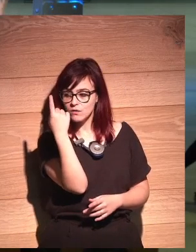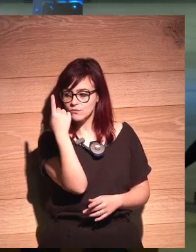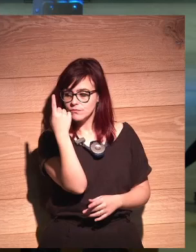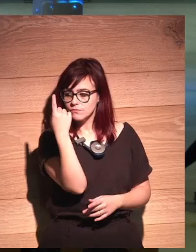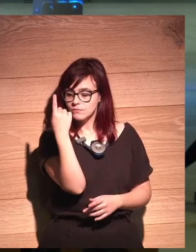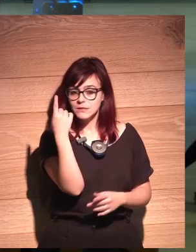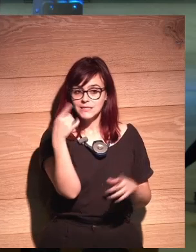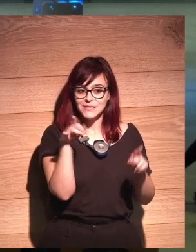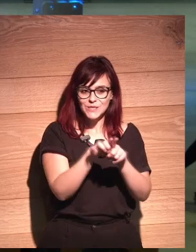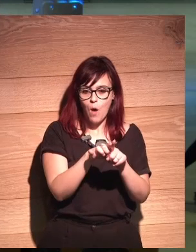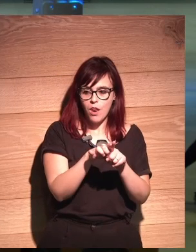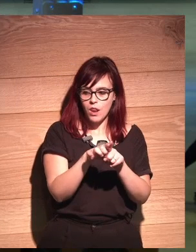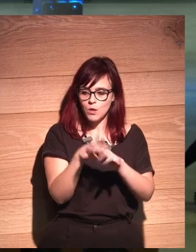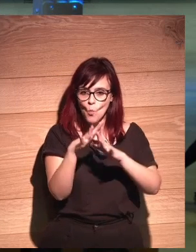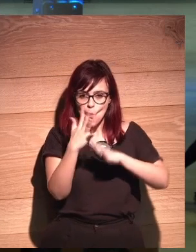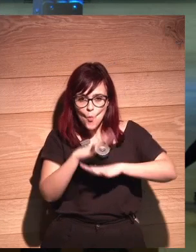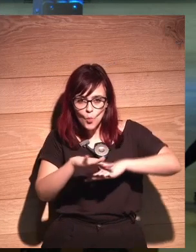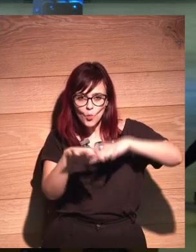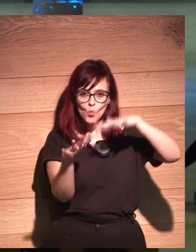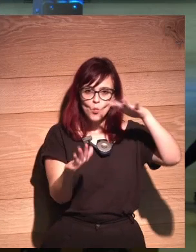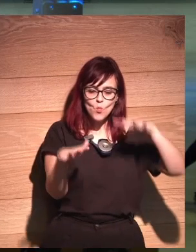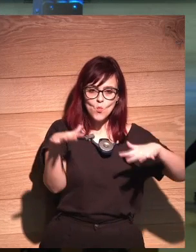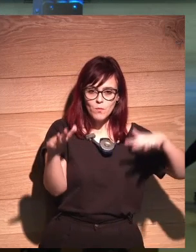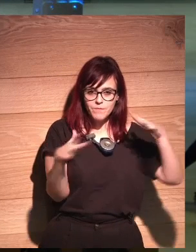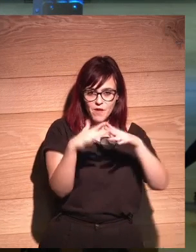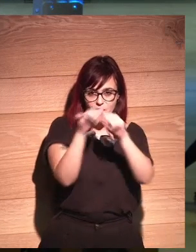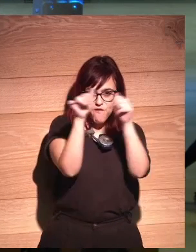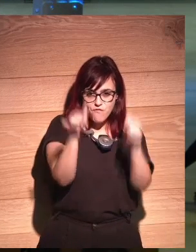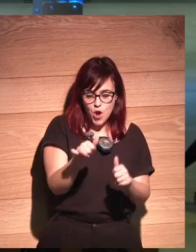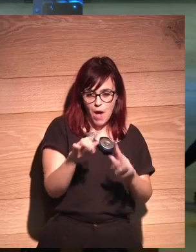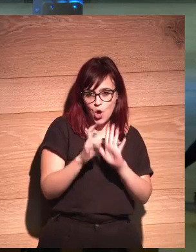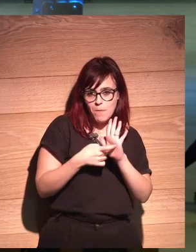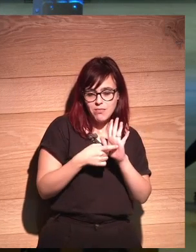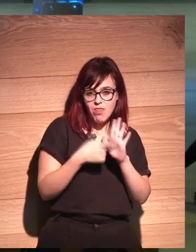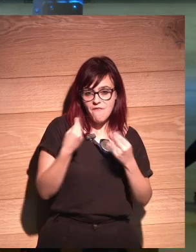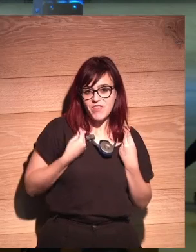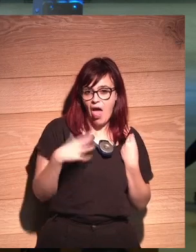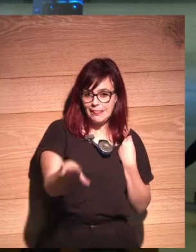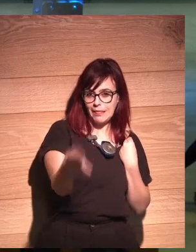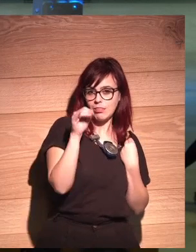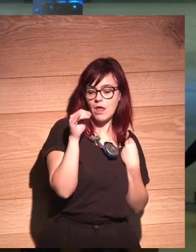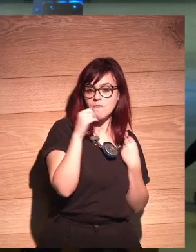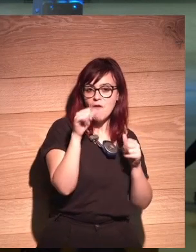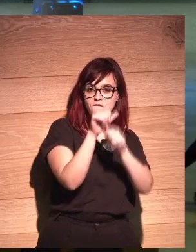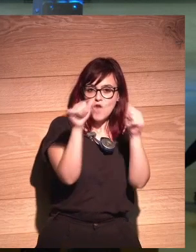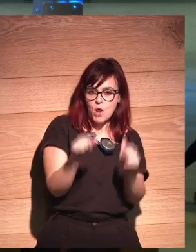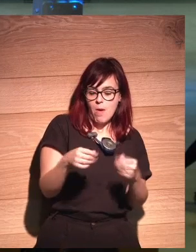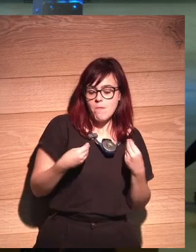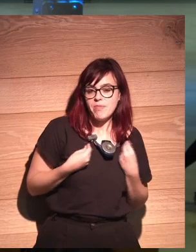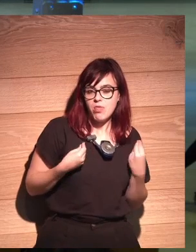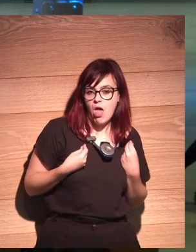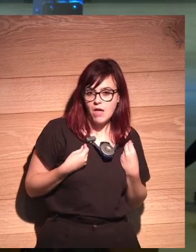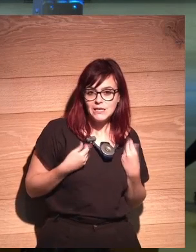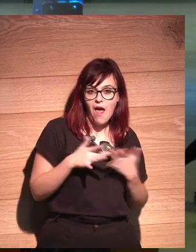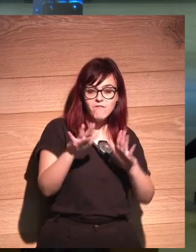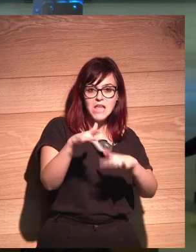that culture as an infinite magma that has an impact on our lives is